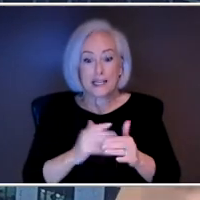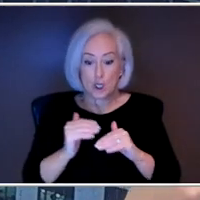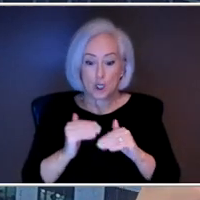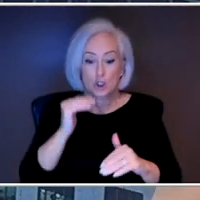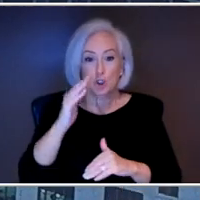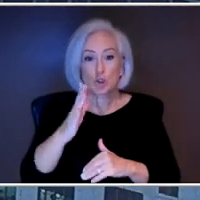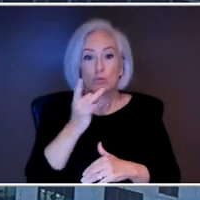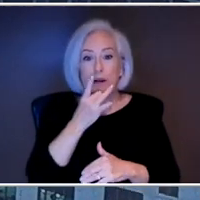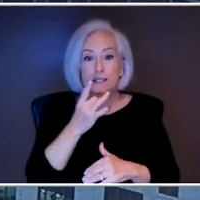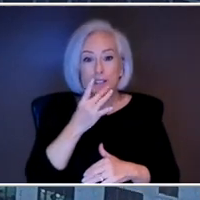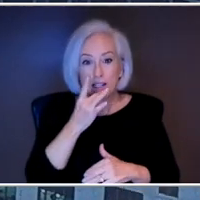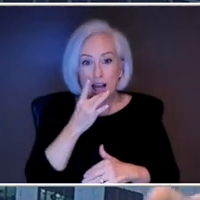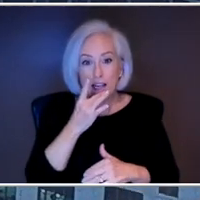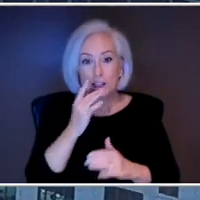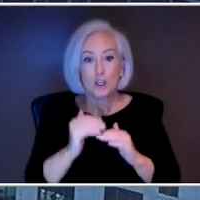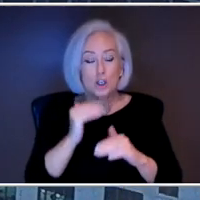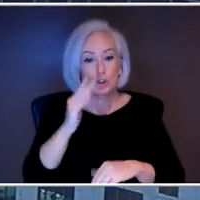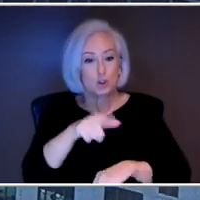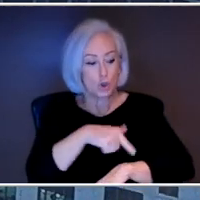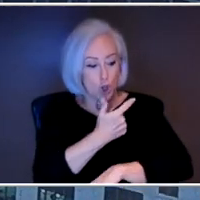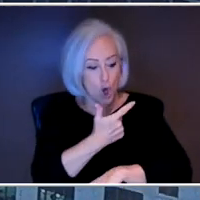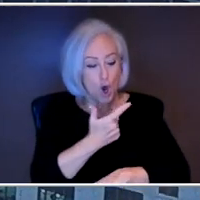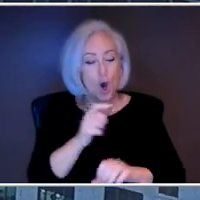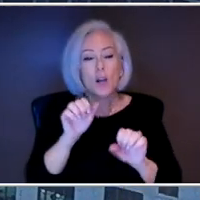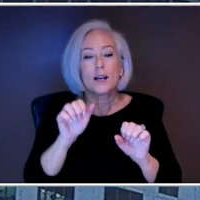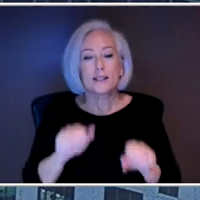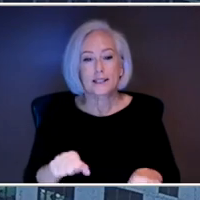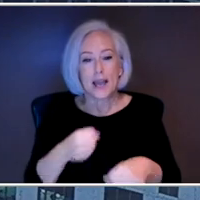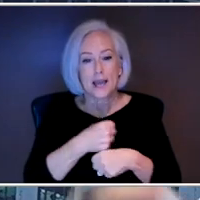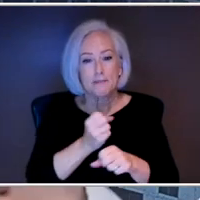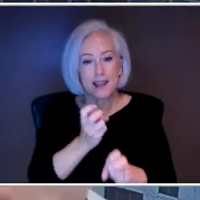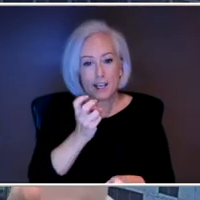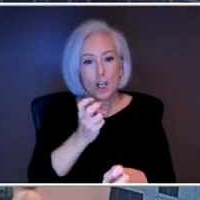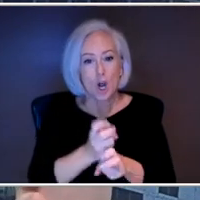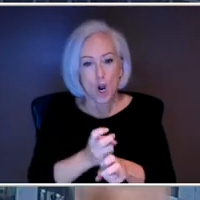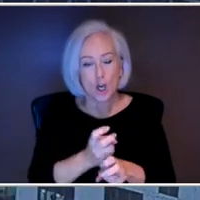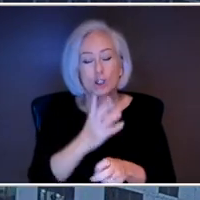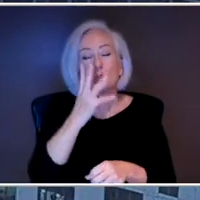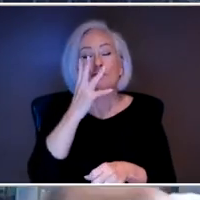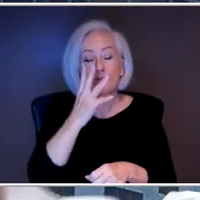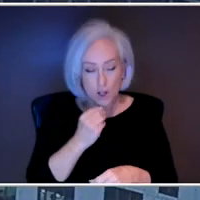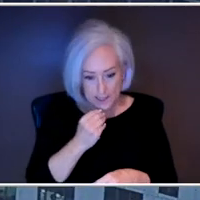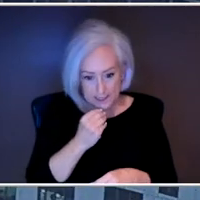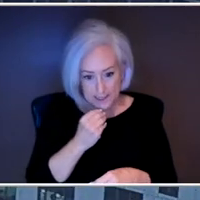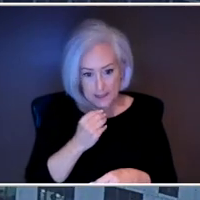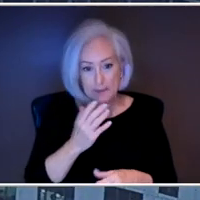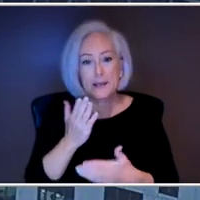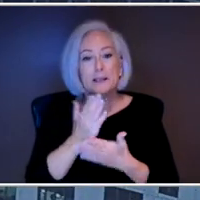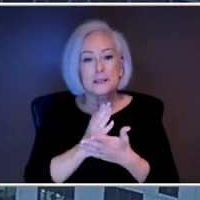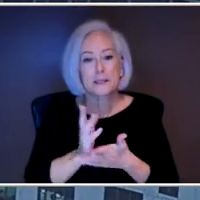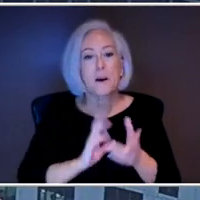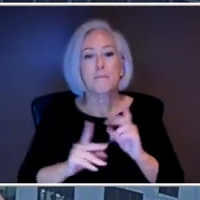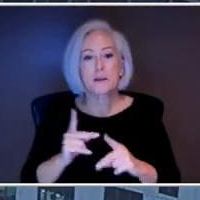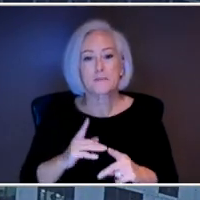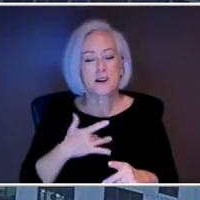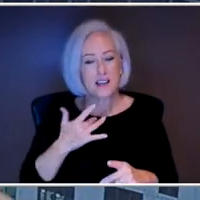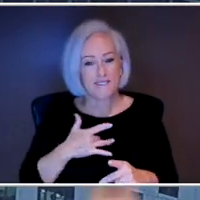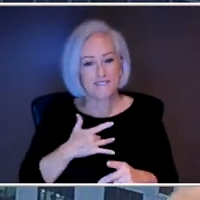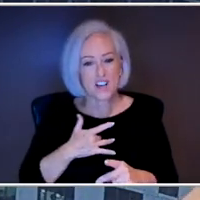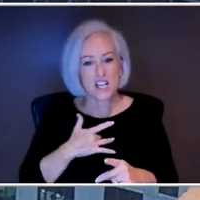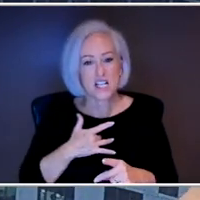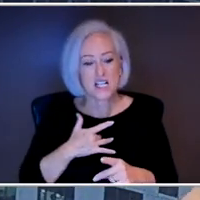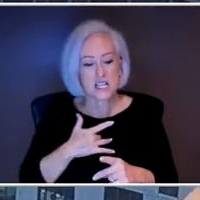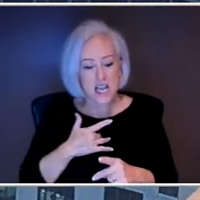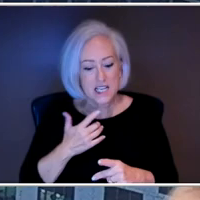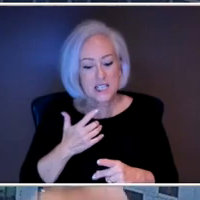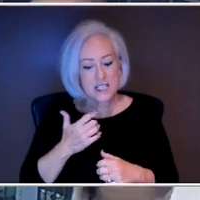make it harder for you to fall asleep. Some people notice a little bit of irritability or agitation. Again, all this is dose dependent. So if you use it for too long, you're going to experience these. And so usually